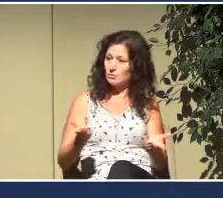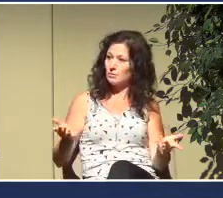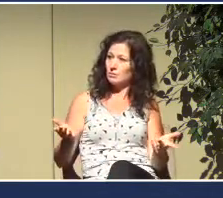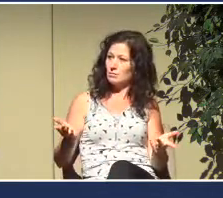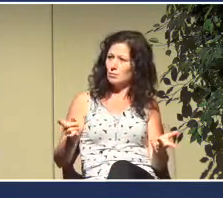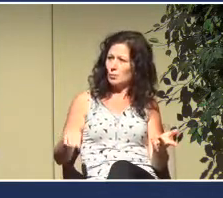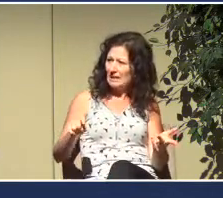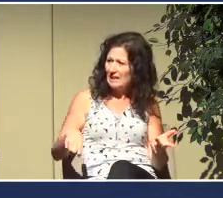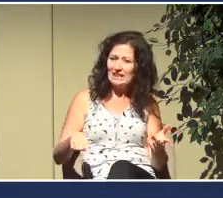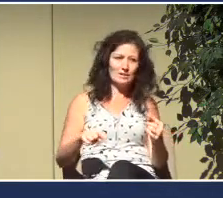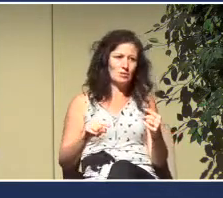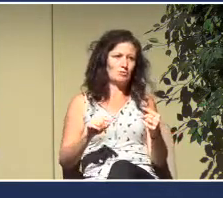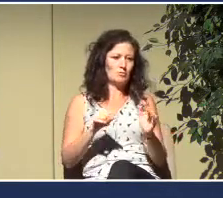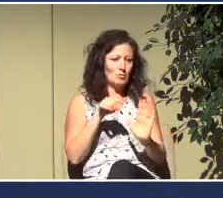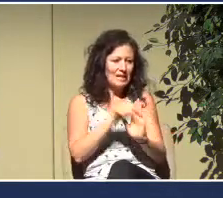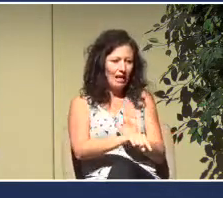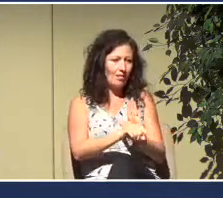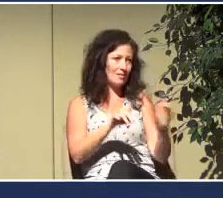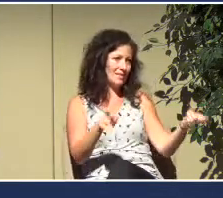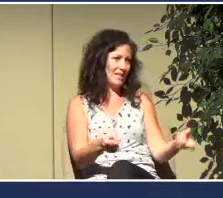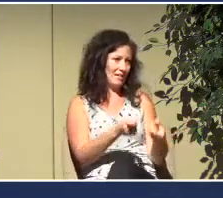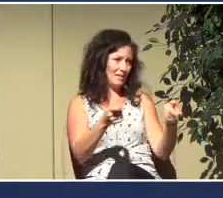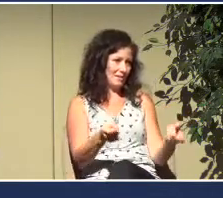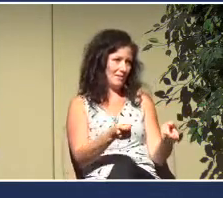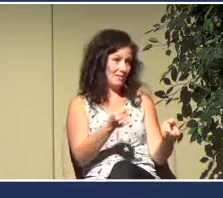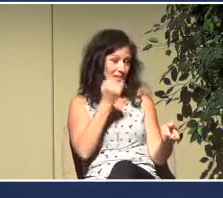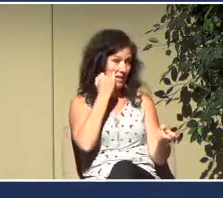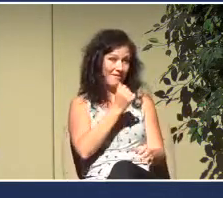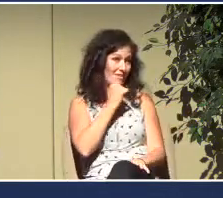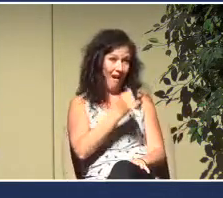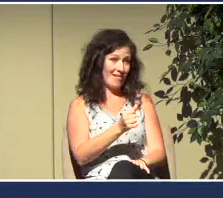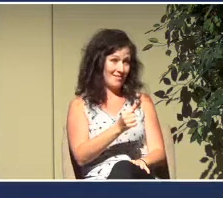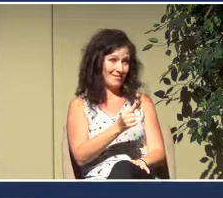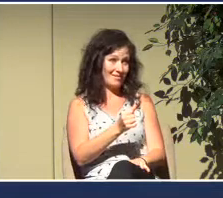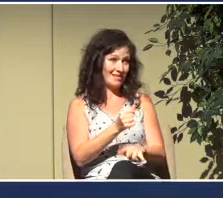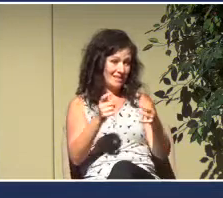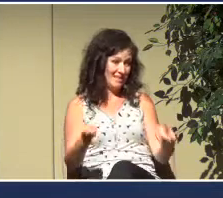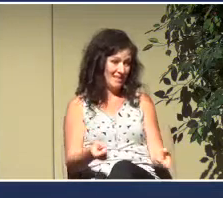need to be killing sin, or sin will be killing us.